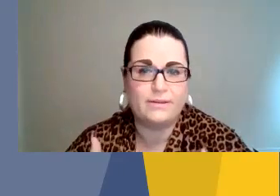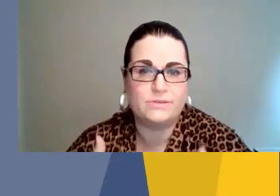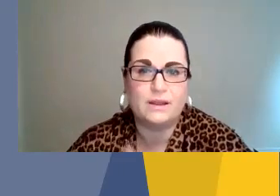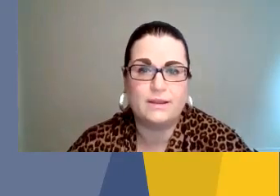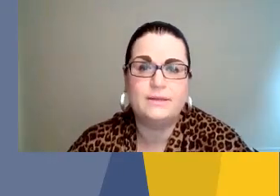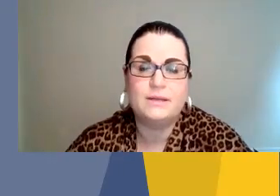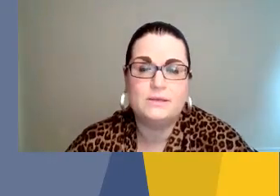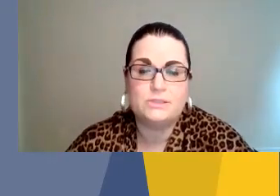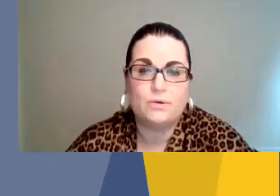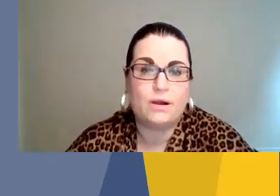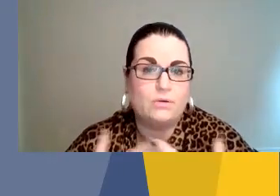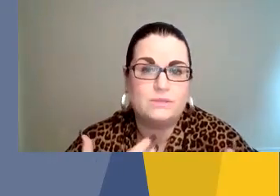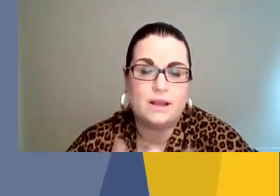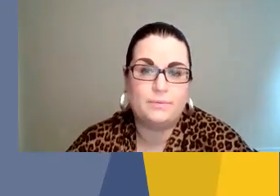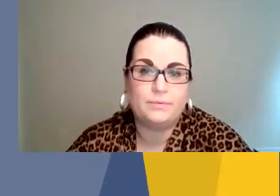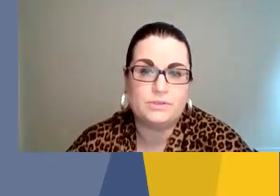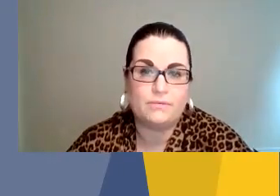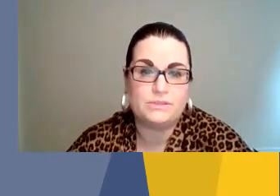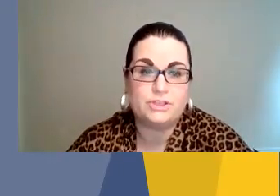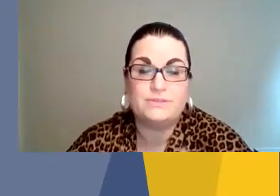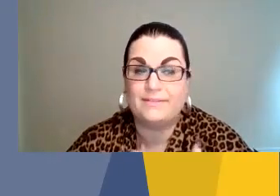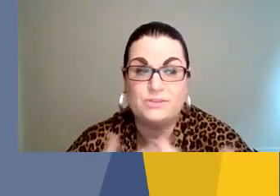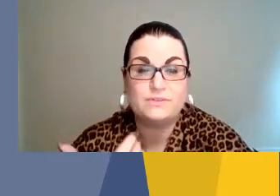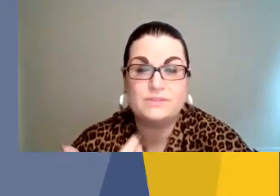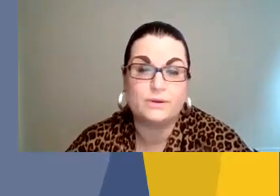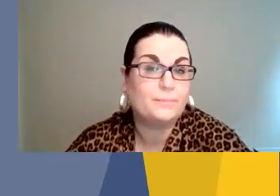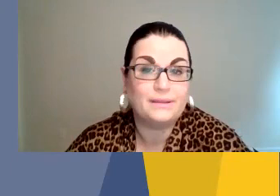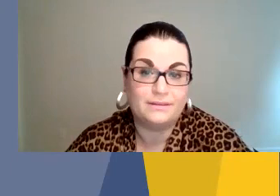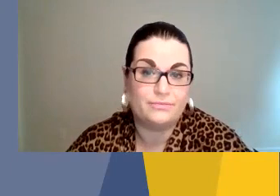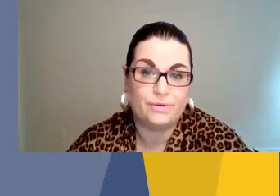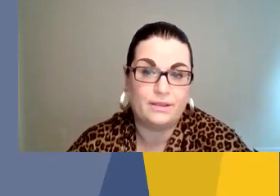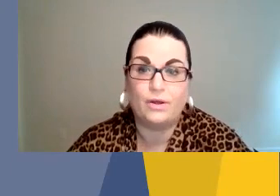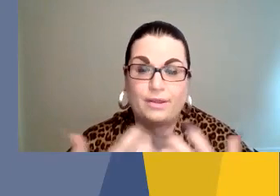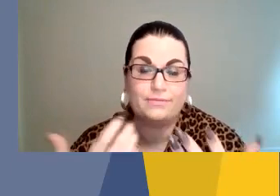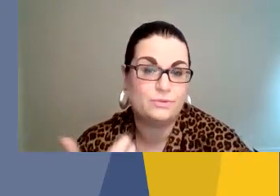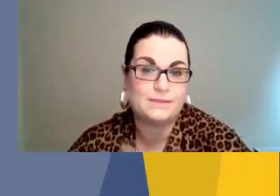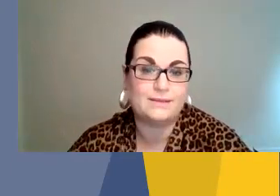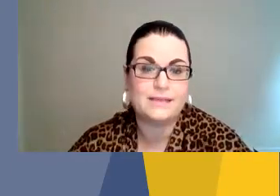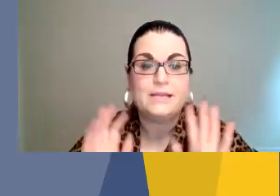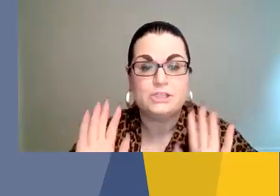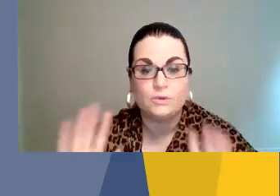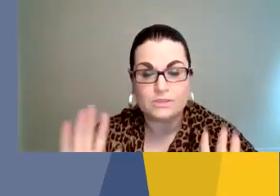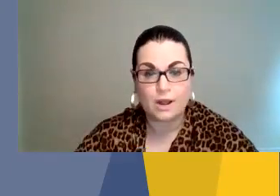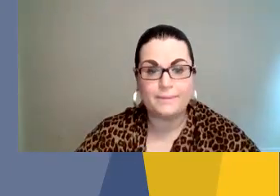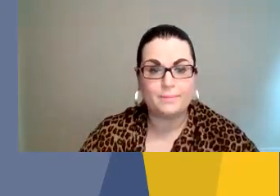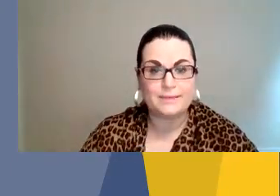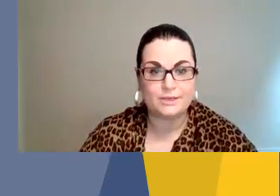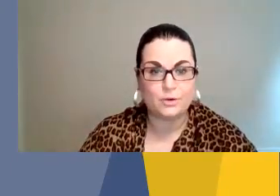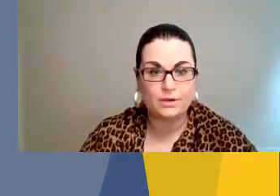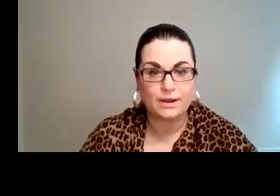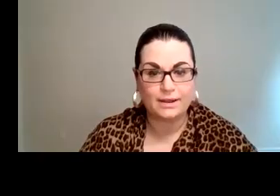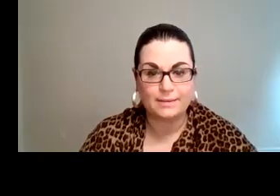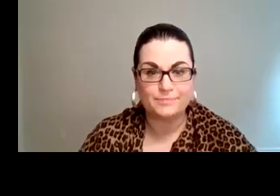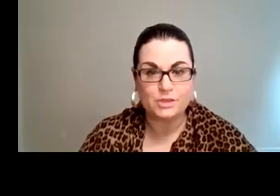good for either side. So our goal is to help you resolve those issues, and the services are completely free. All you have to do is ask. So I'll stop there because